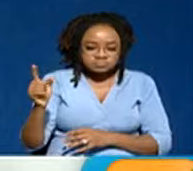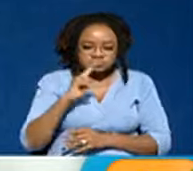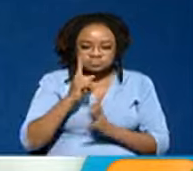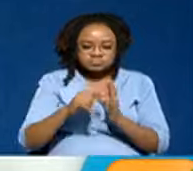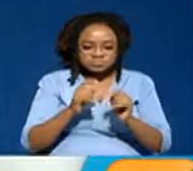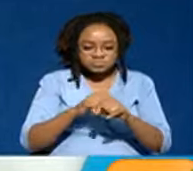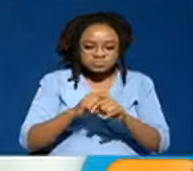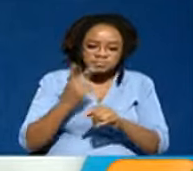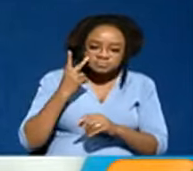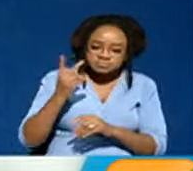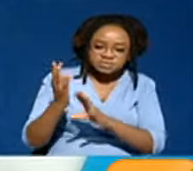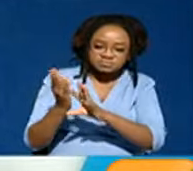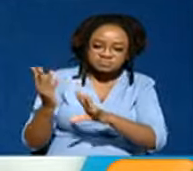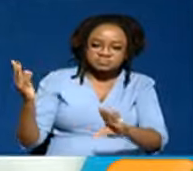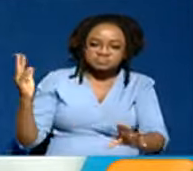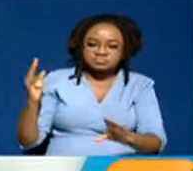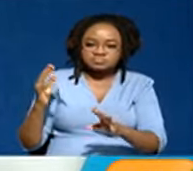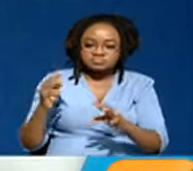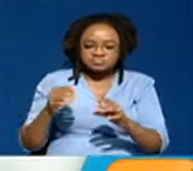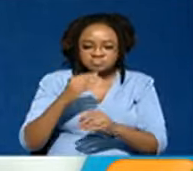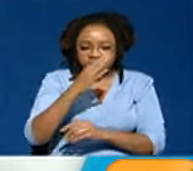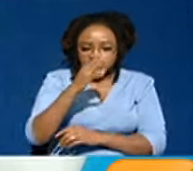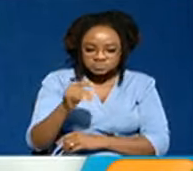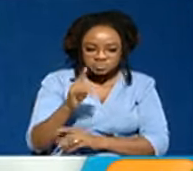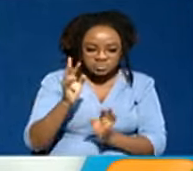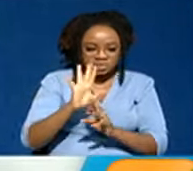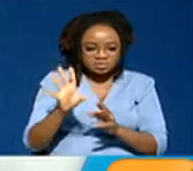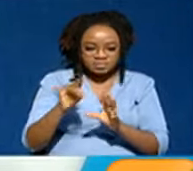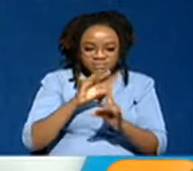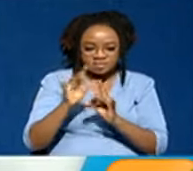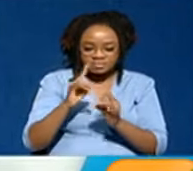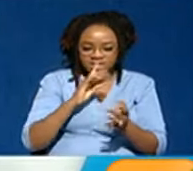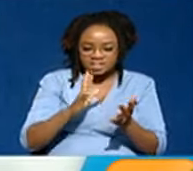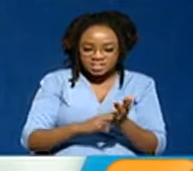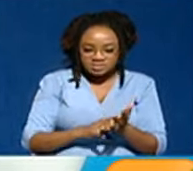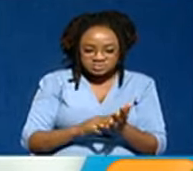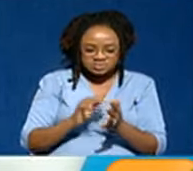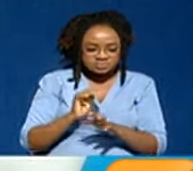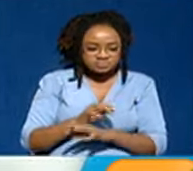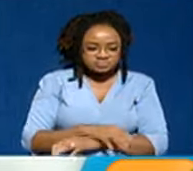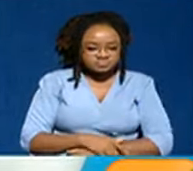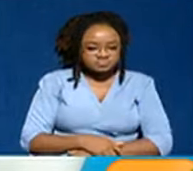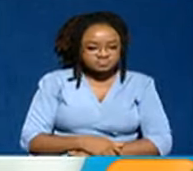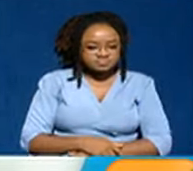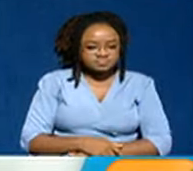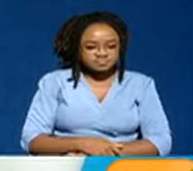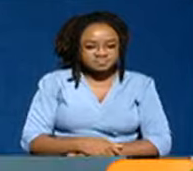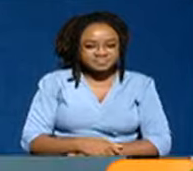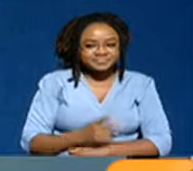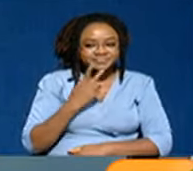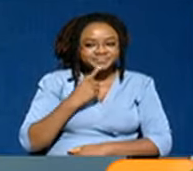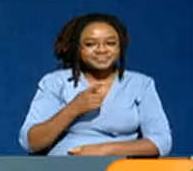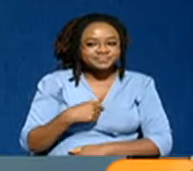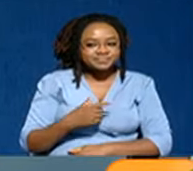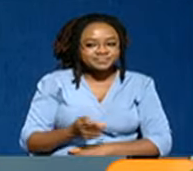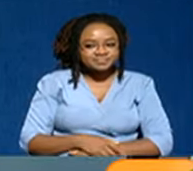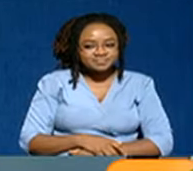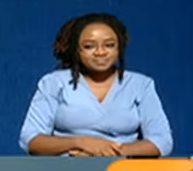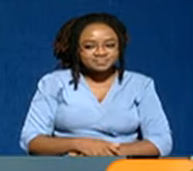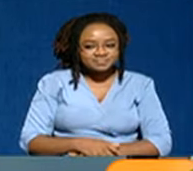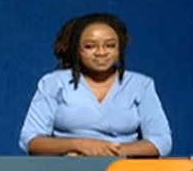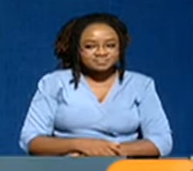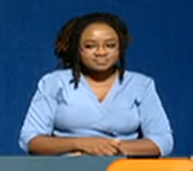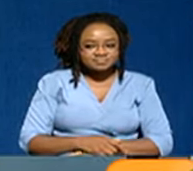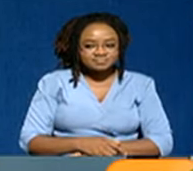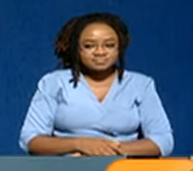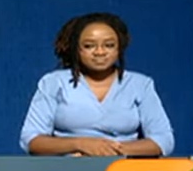was coming out, she saw a queue of clinical officers taking their letters to be posted. Yes. Something is being done, right? You cannot